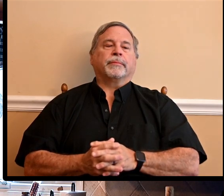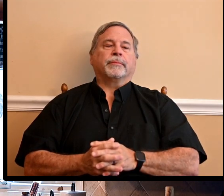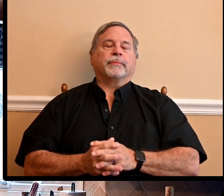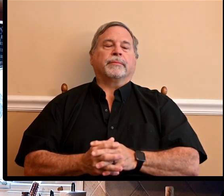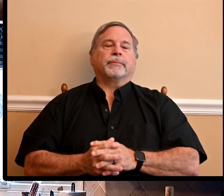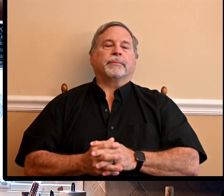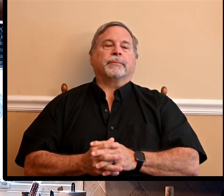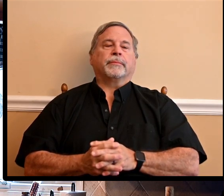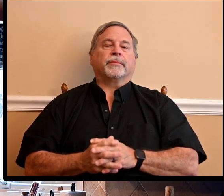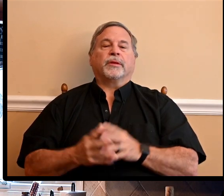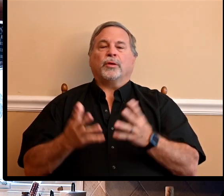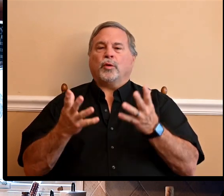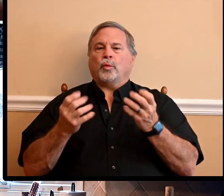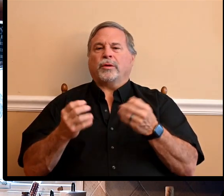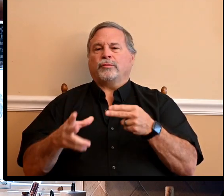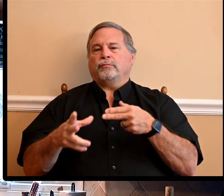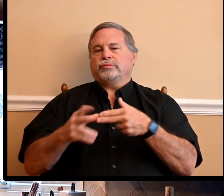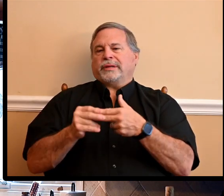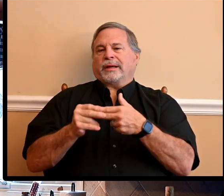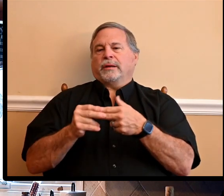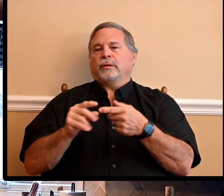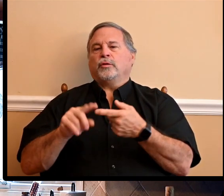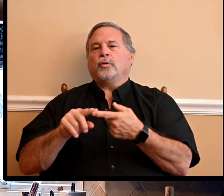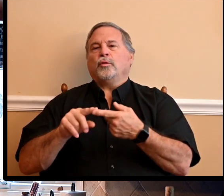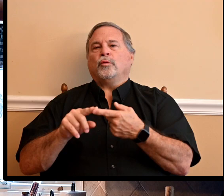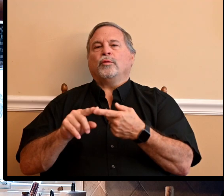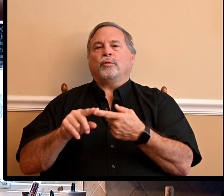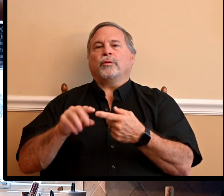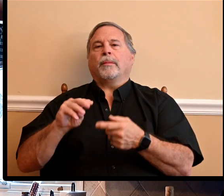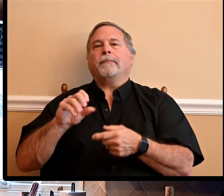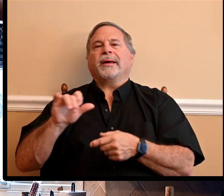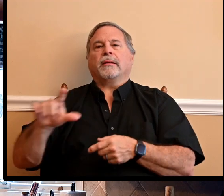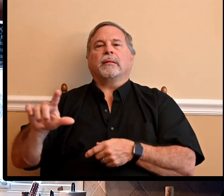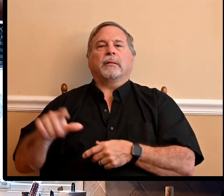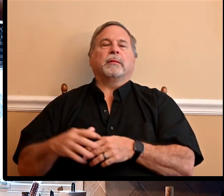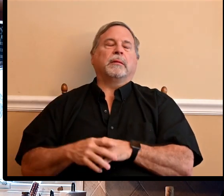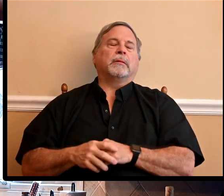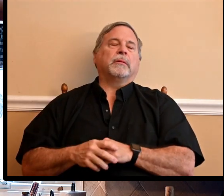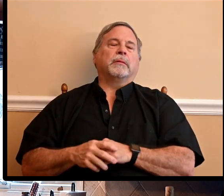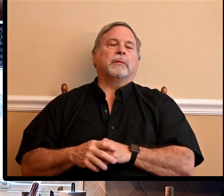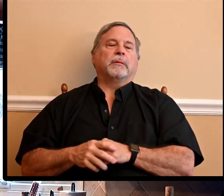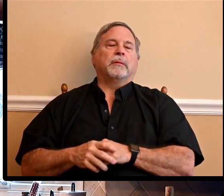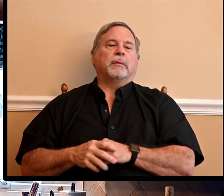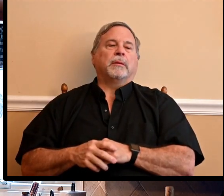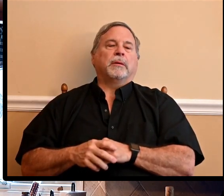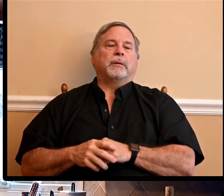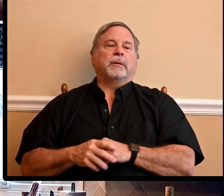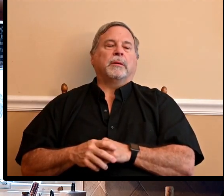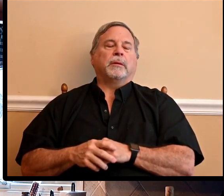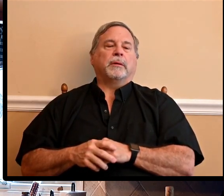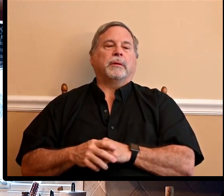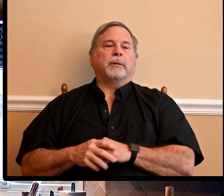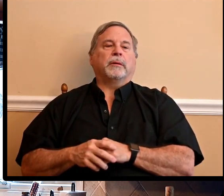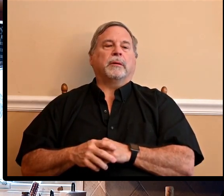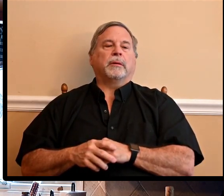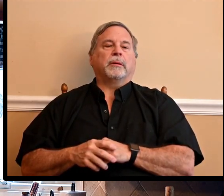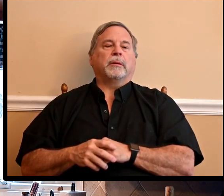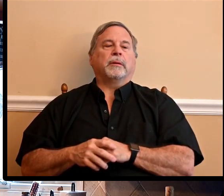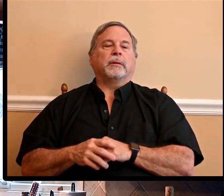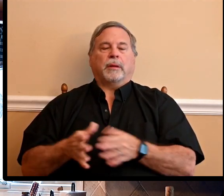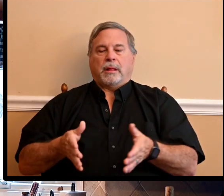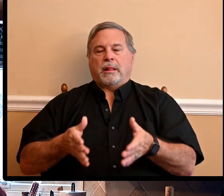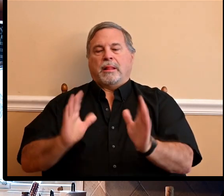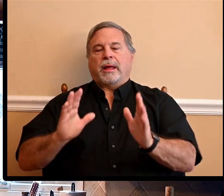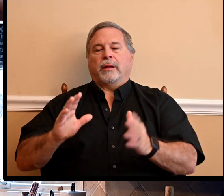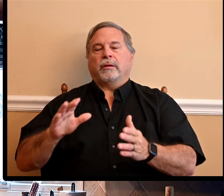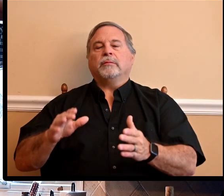come off of it. It may have adhered to the metal. And just give it a quick go over like